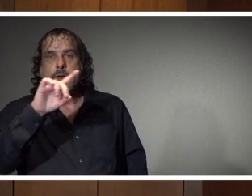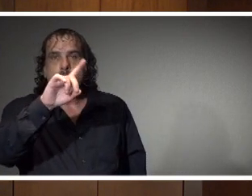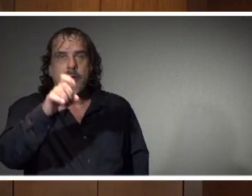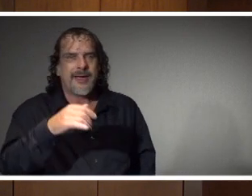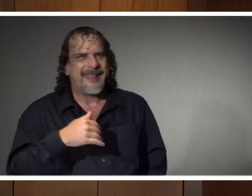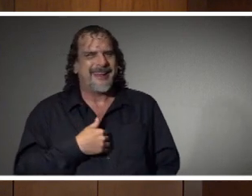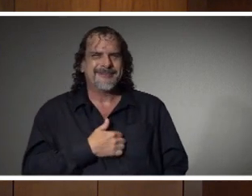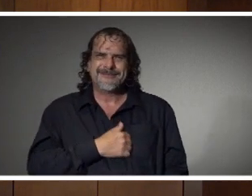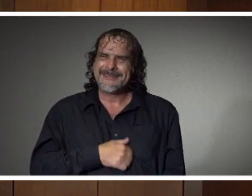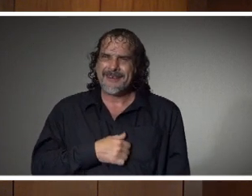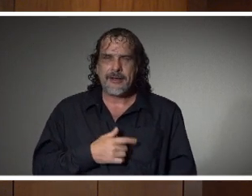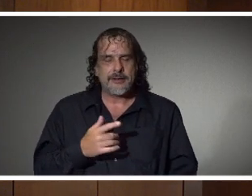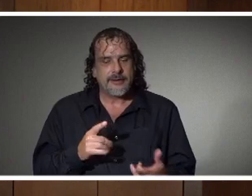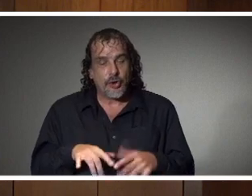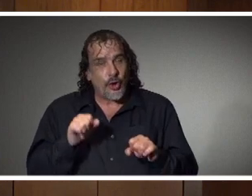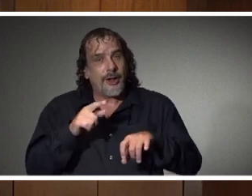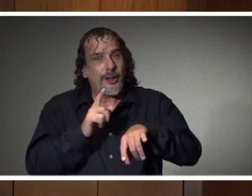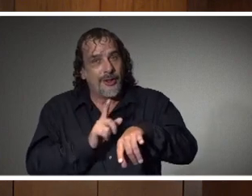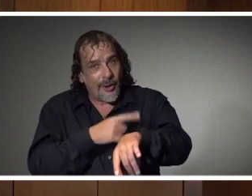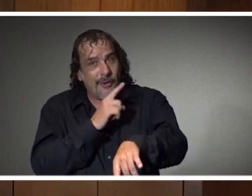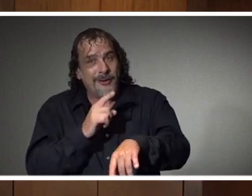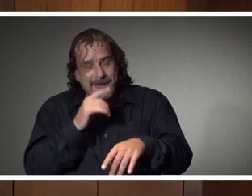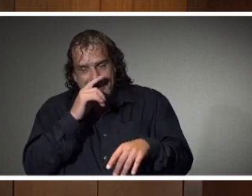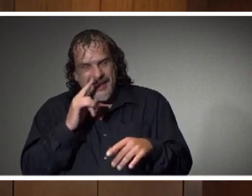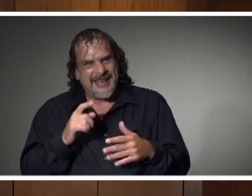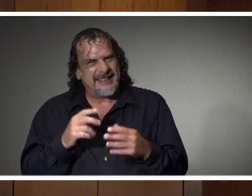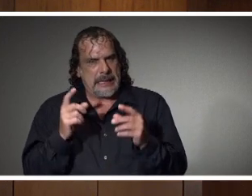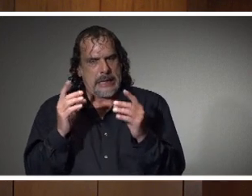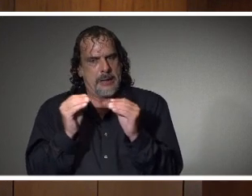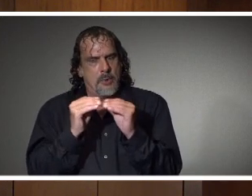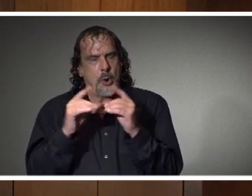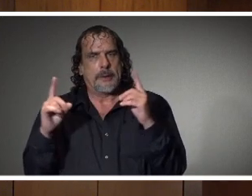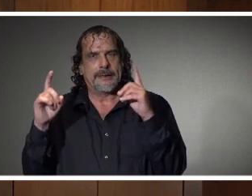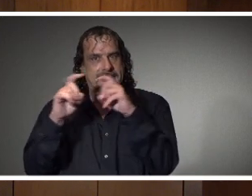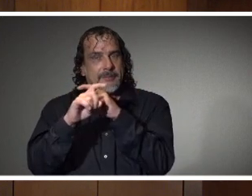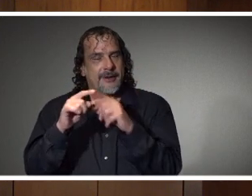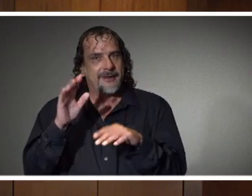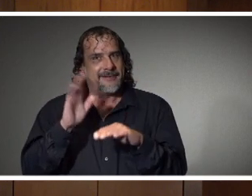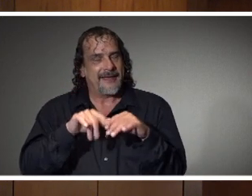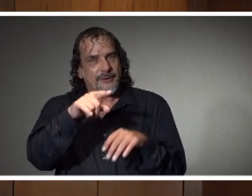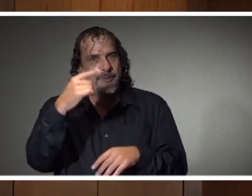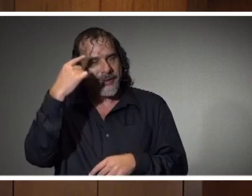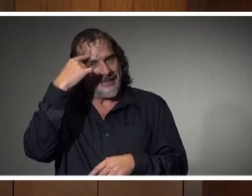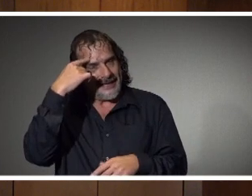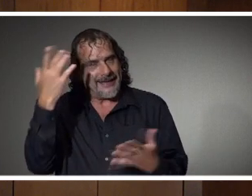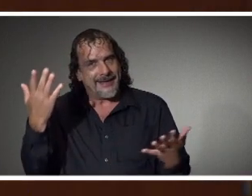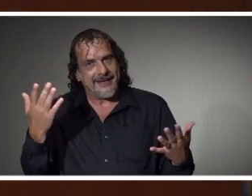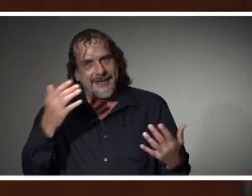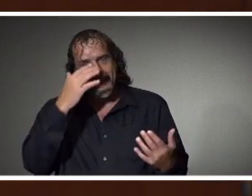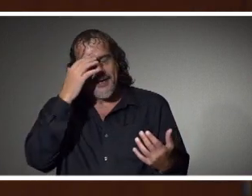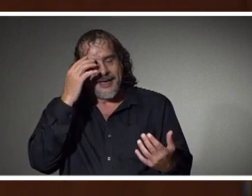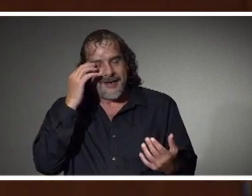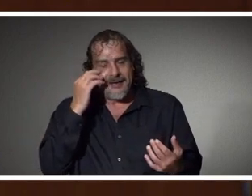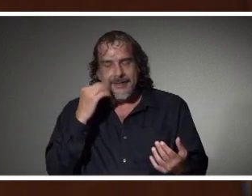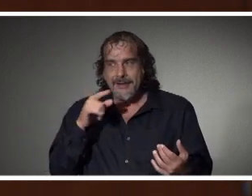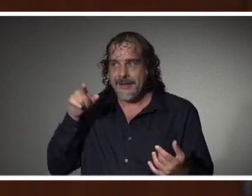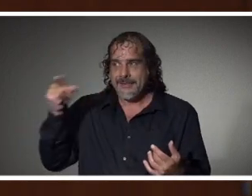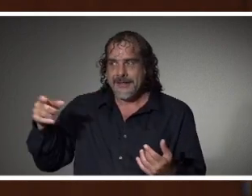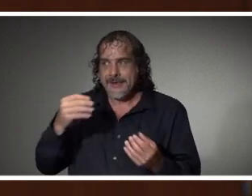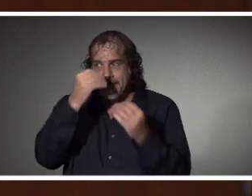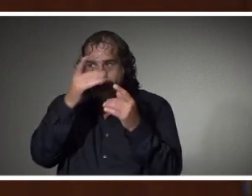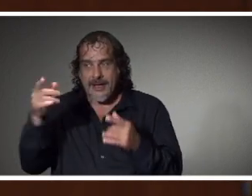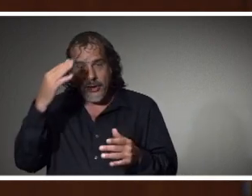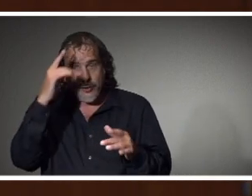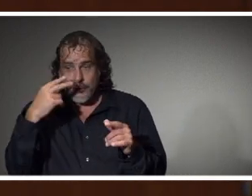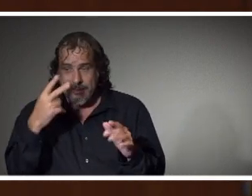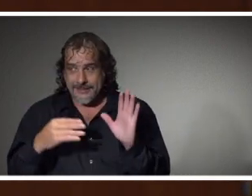so long. It's a little bit more complicated to put out than it would seem. We're trying to make it in a way that is most usable. This information, I know you can't see